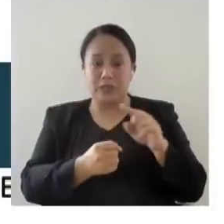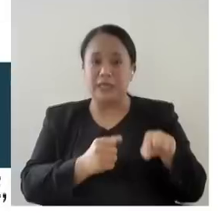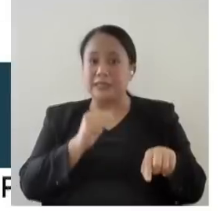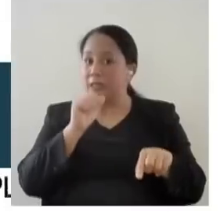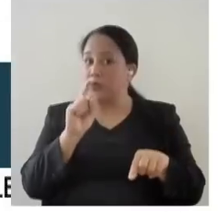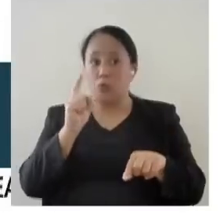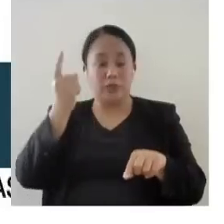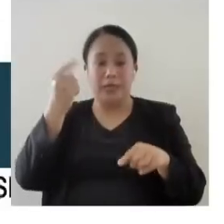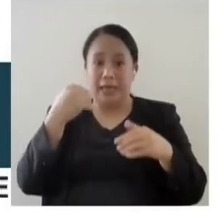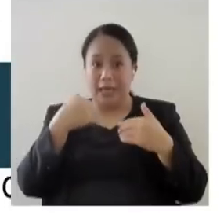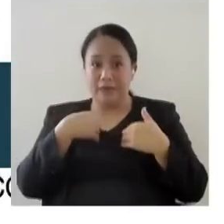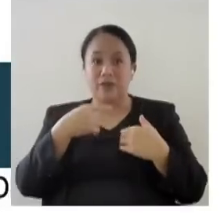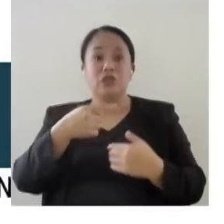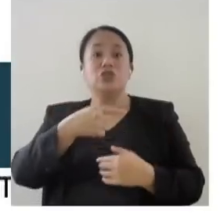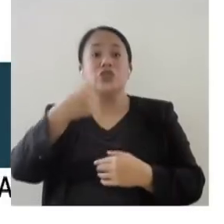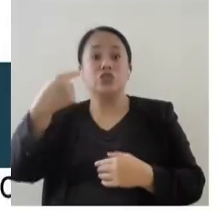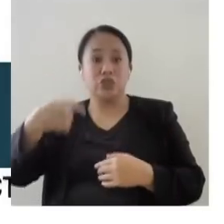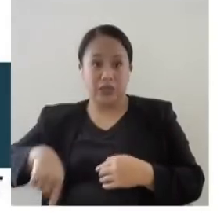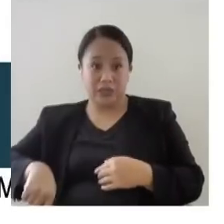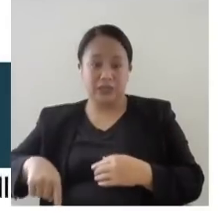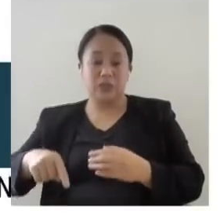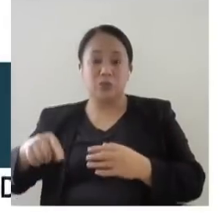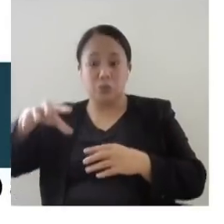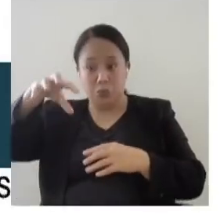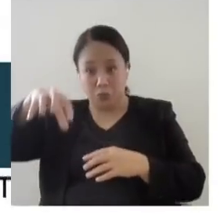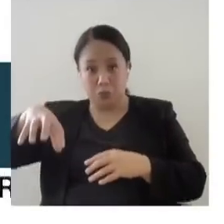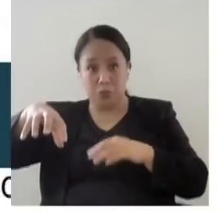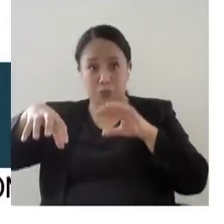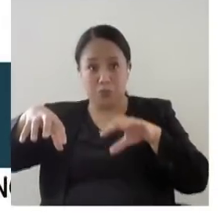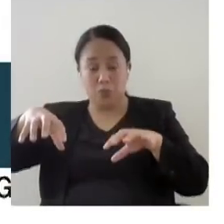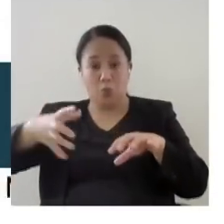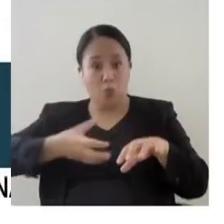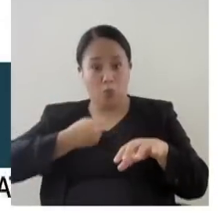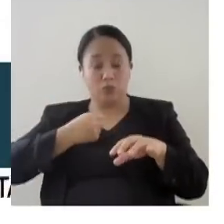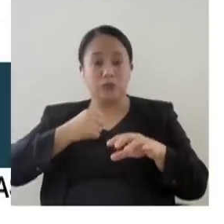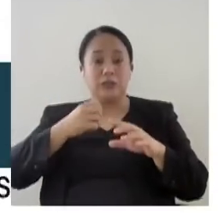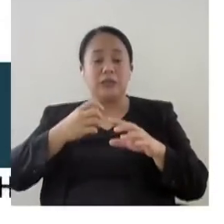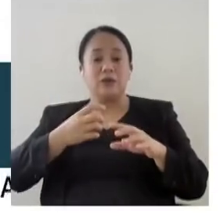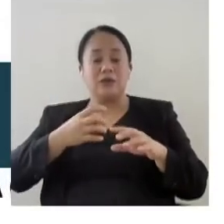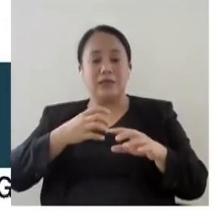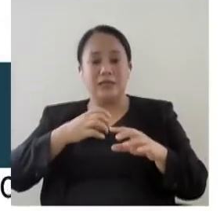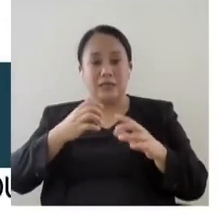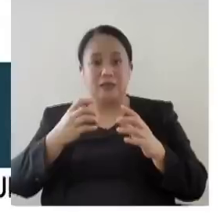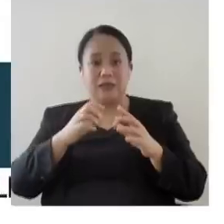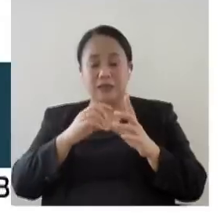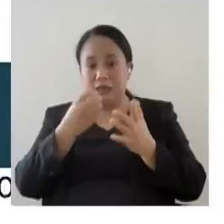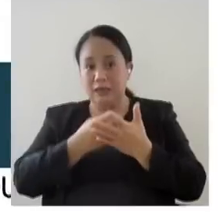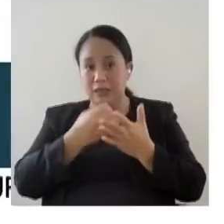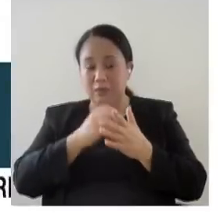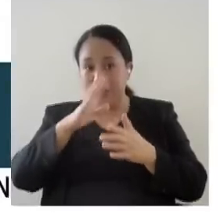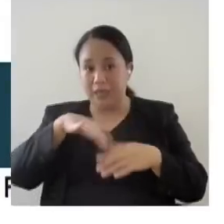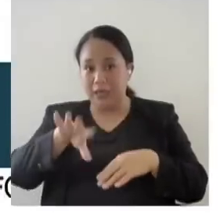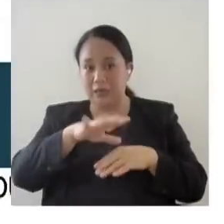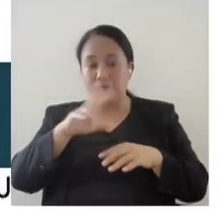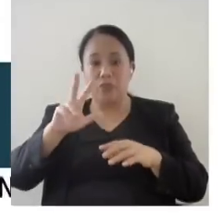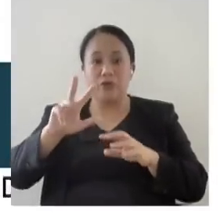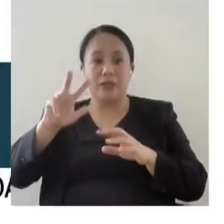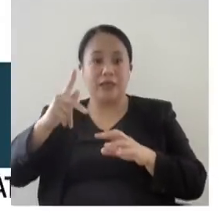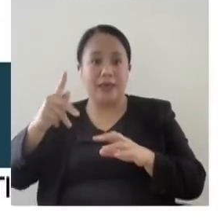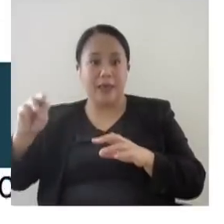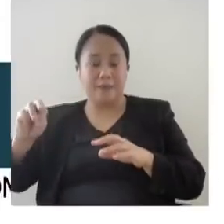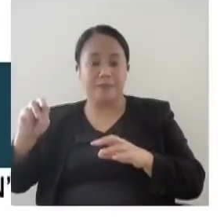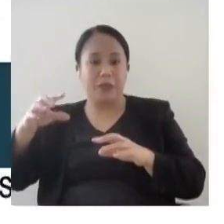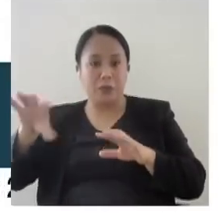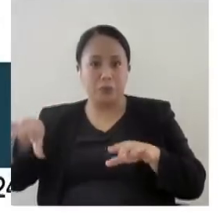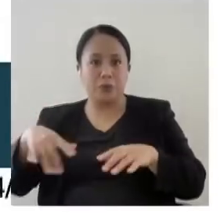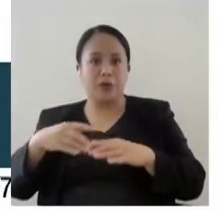a Chinese naval port in its exclusive economic zone at Mischief Reef, but 30 kilometers away having an active